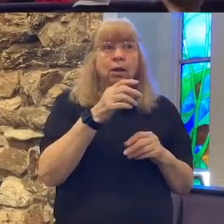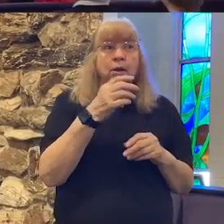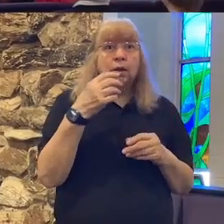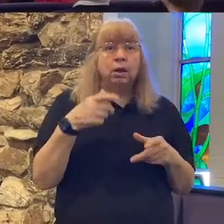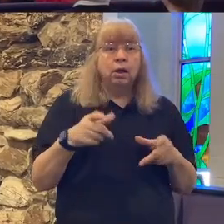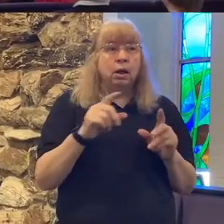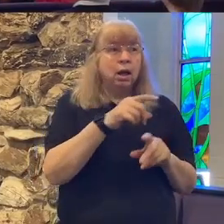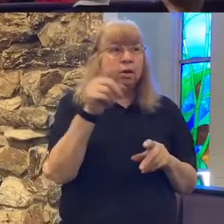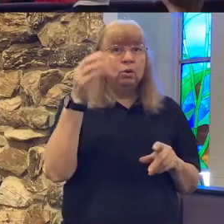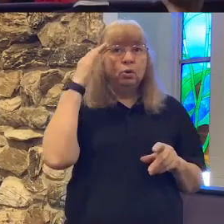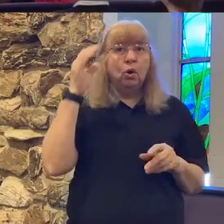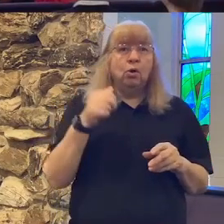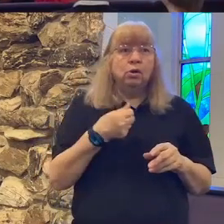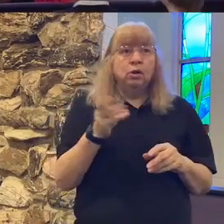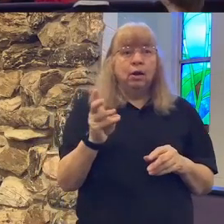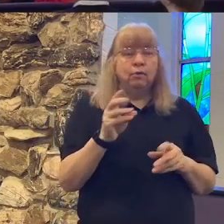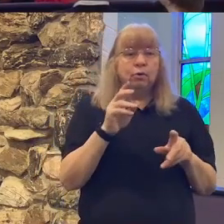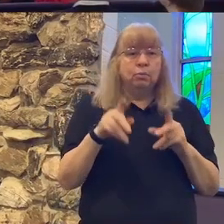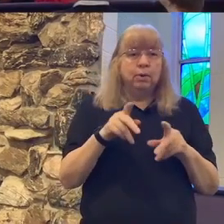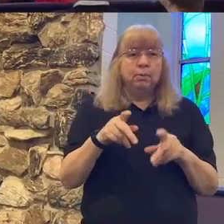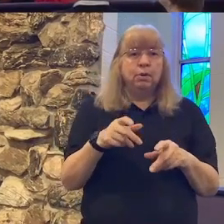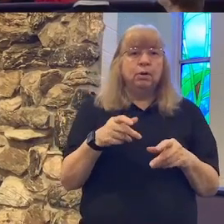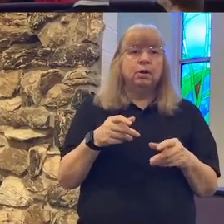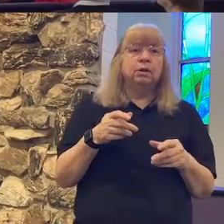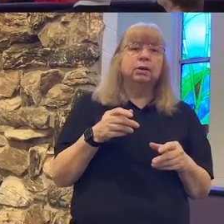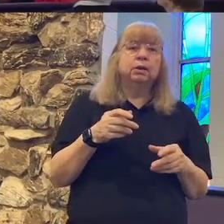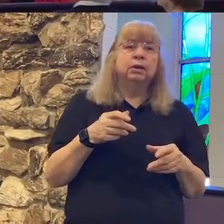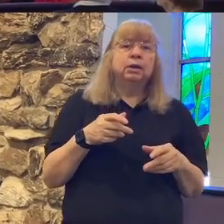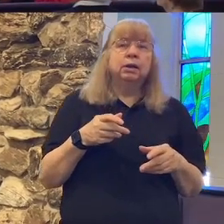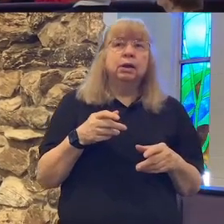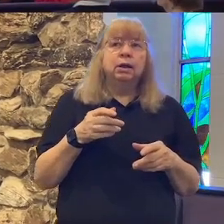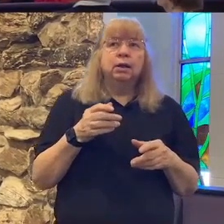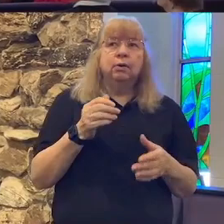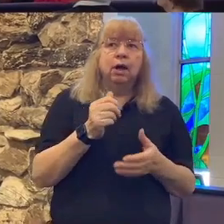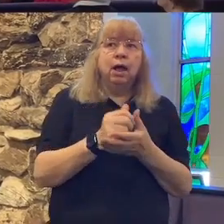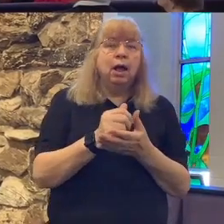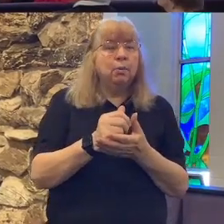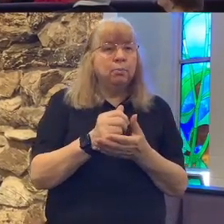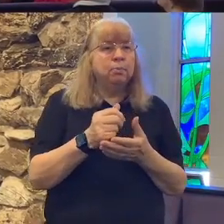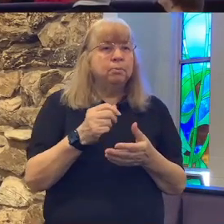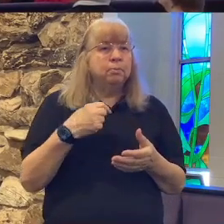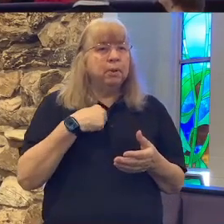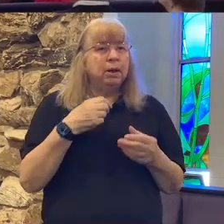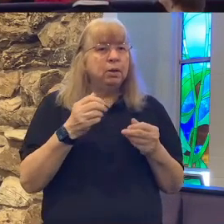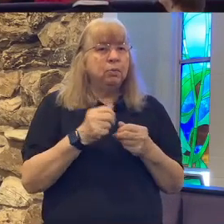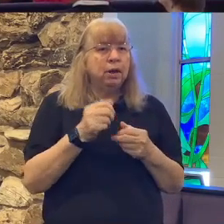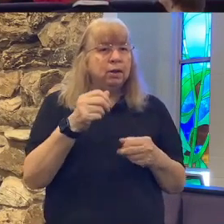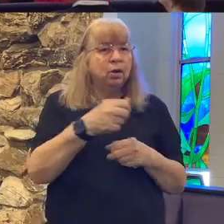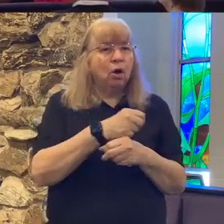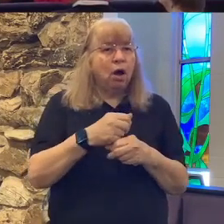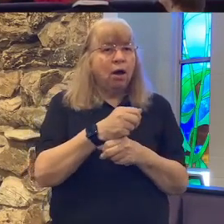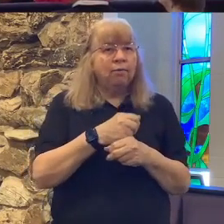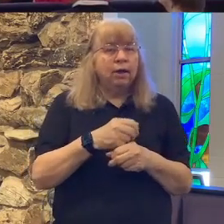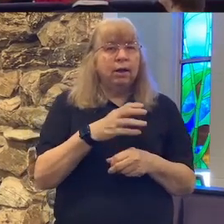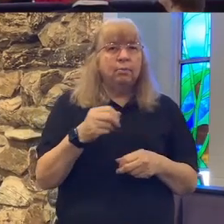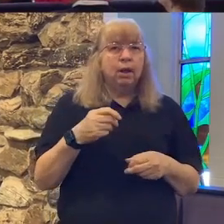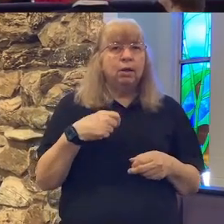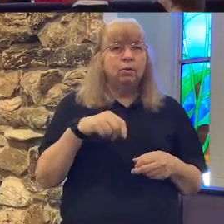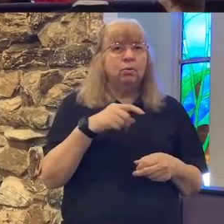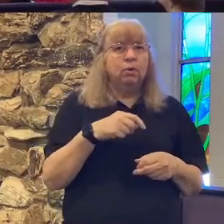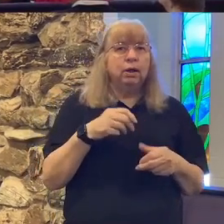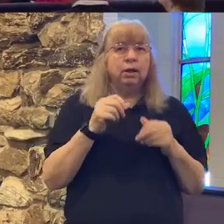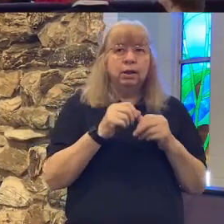several people have signed up to help with coffee while we're out of town, but we still need a little more help